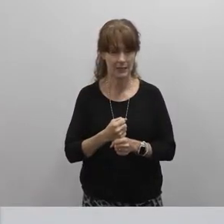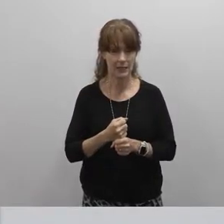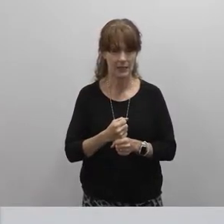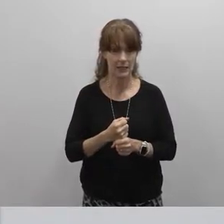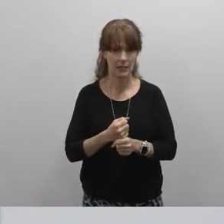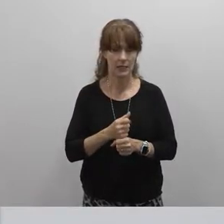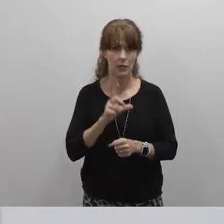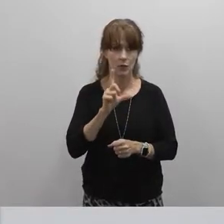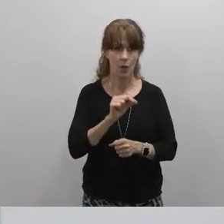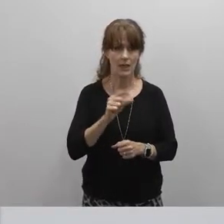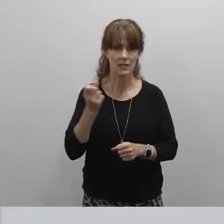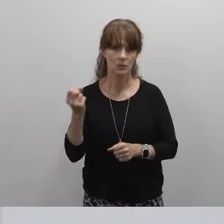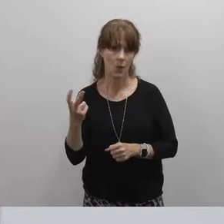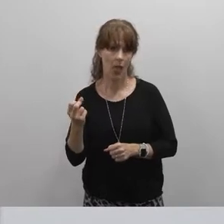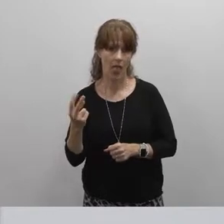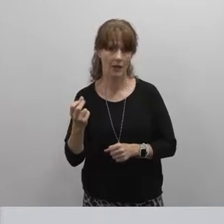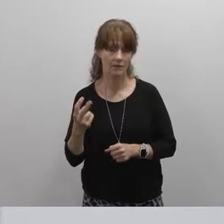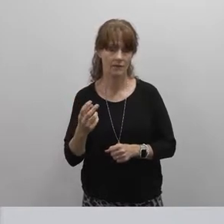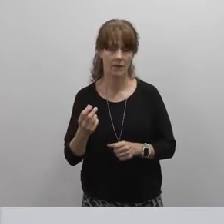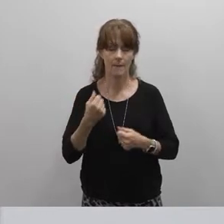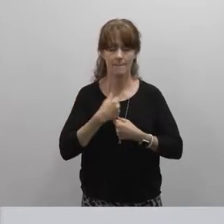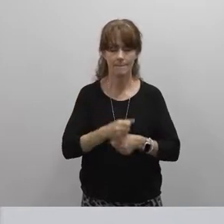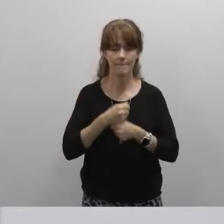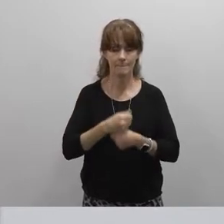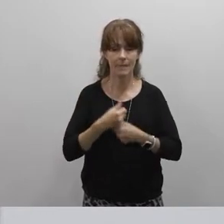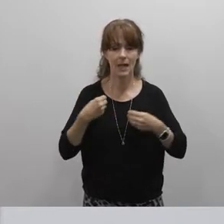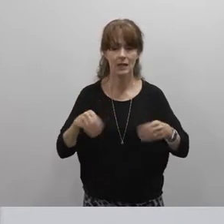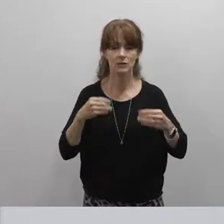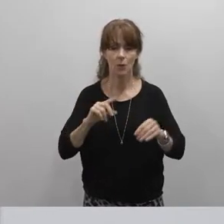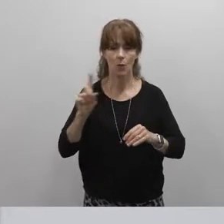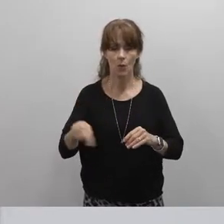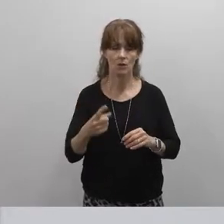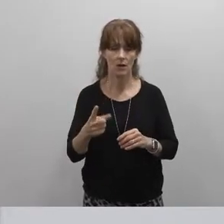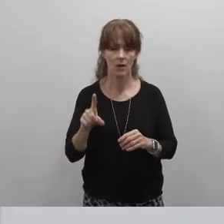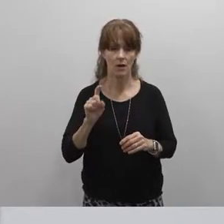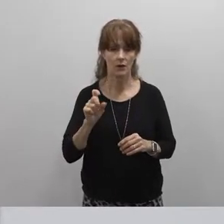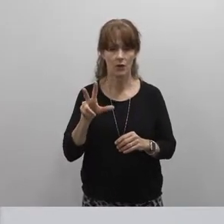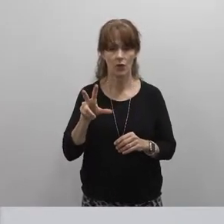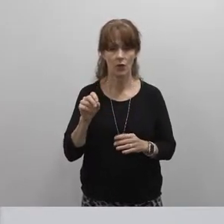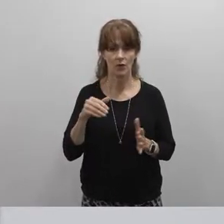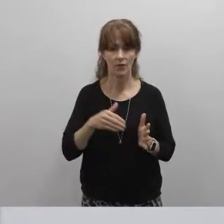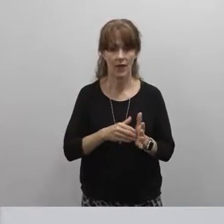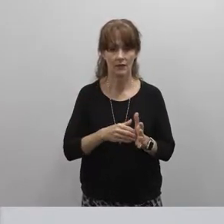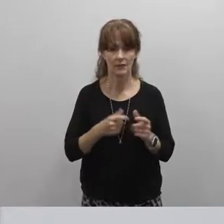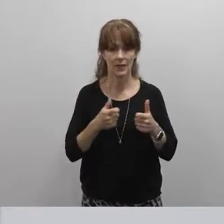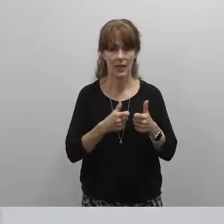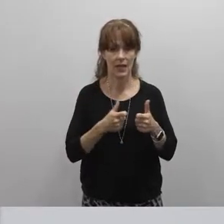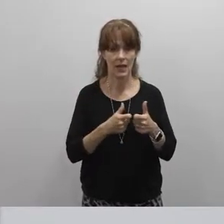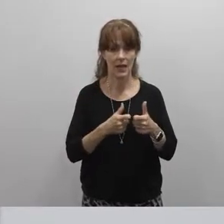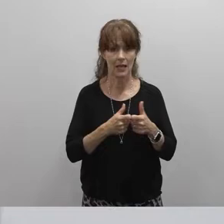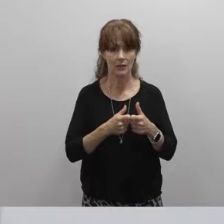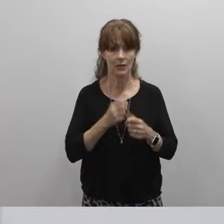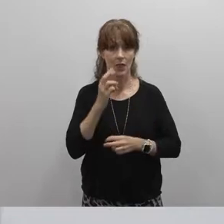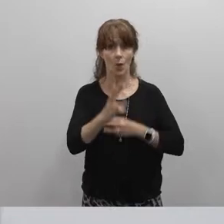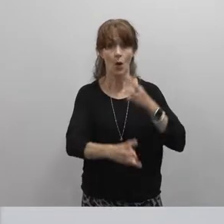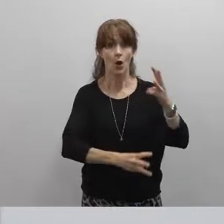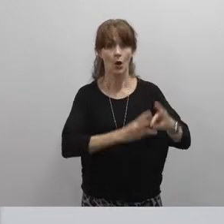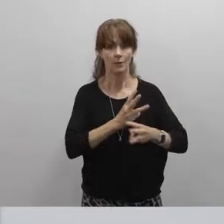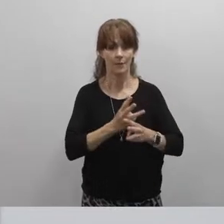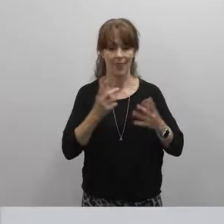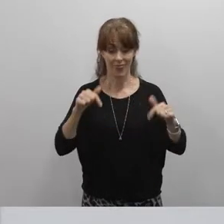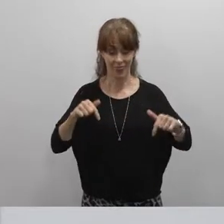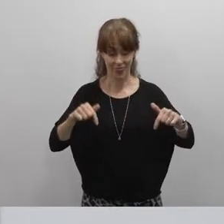in 2012 we manufactured and sold only 130,000 electric vehicles in the entire world. This